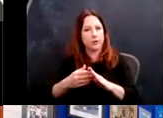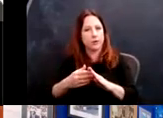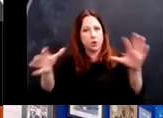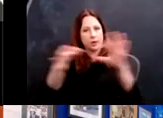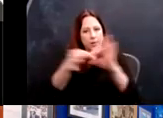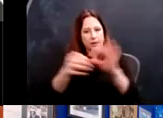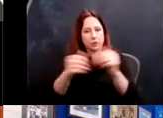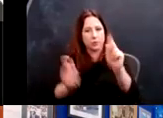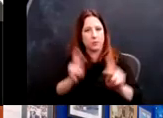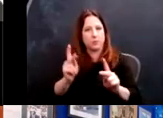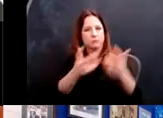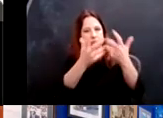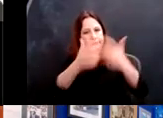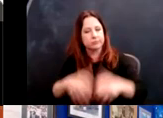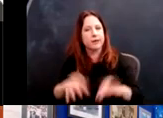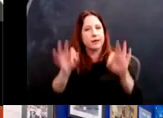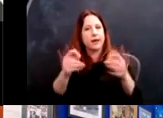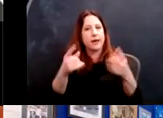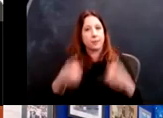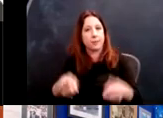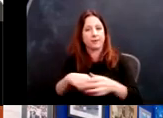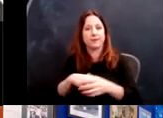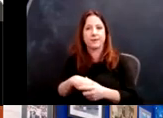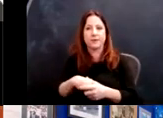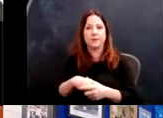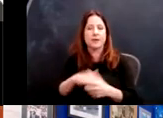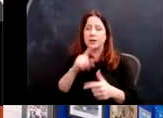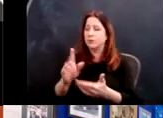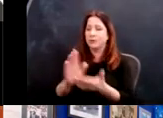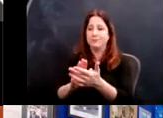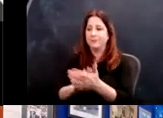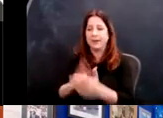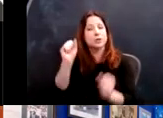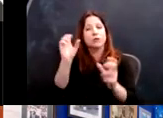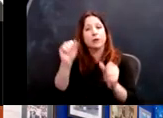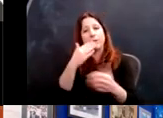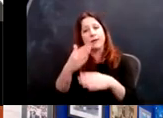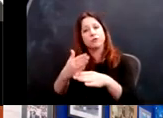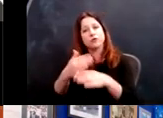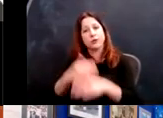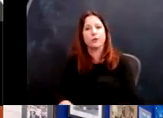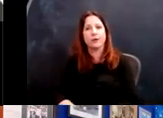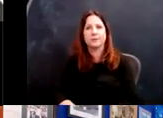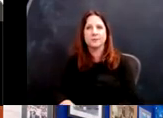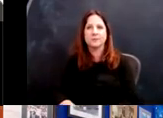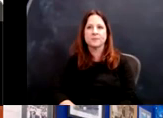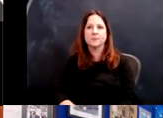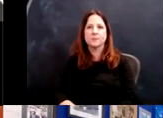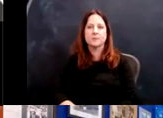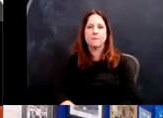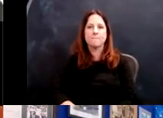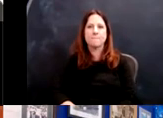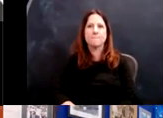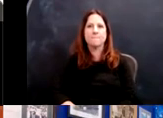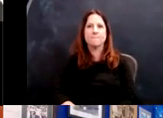and to make that happen. And that's incredible. Thank you for sharing that. What we do have, and this is sort of